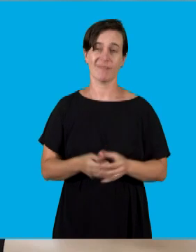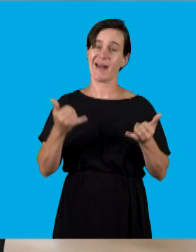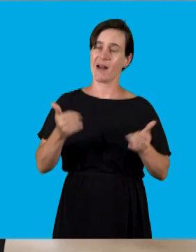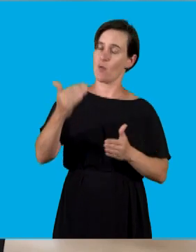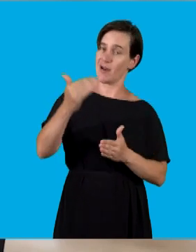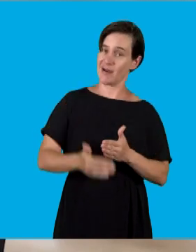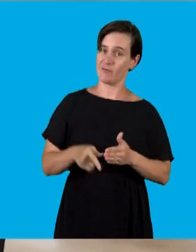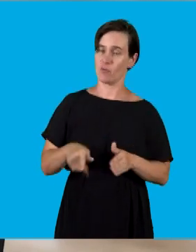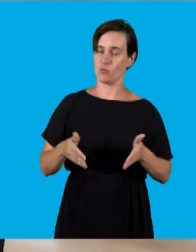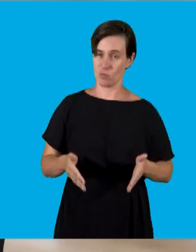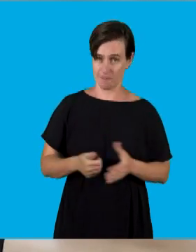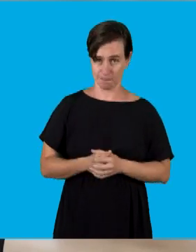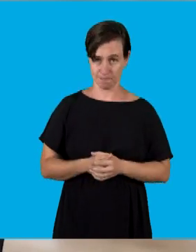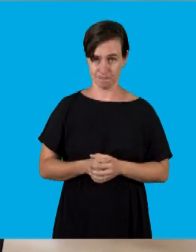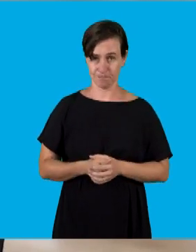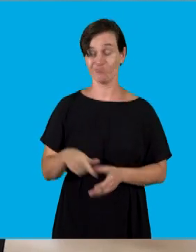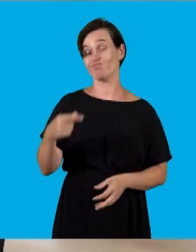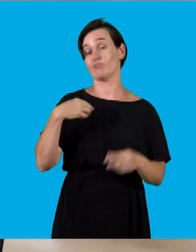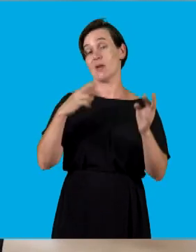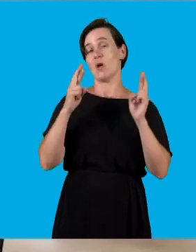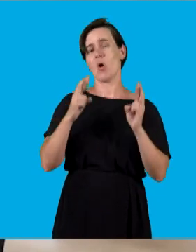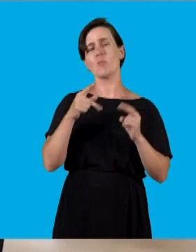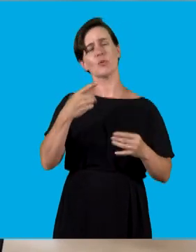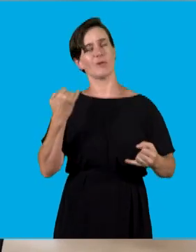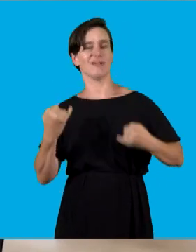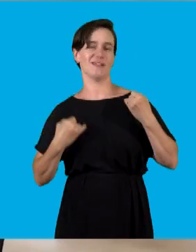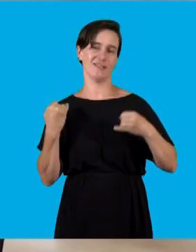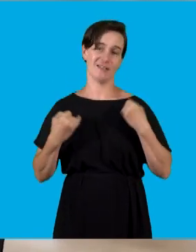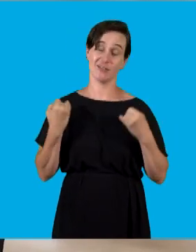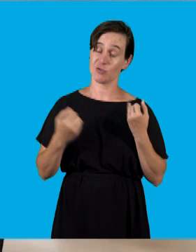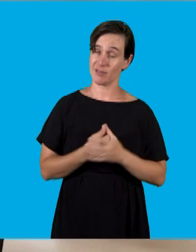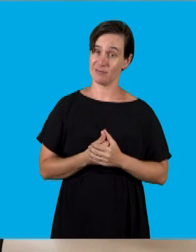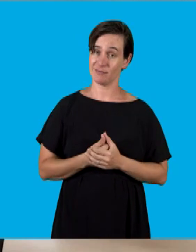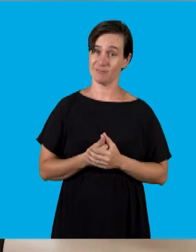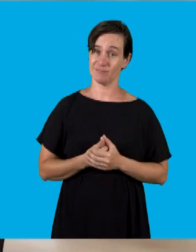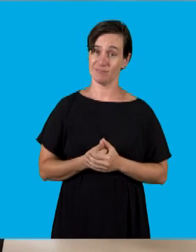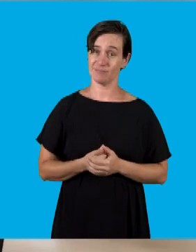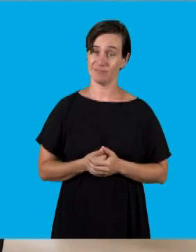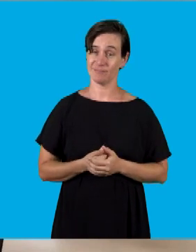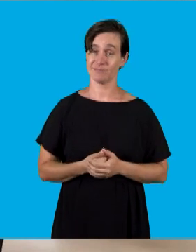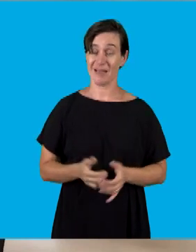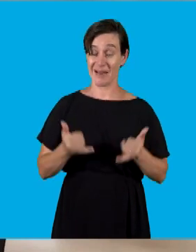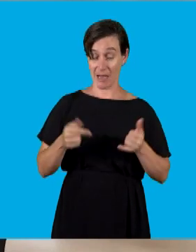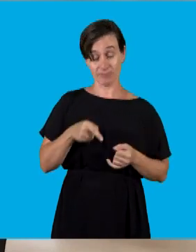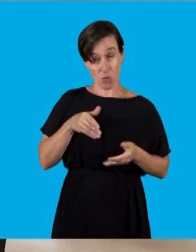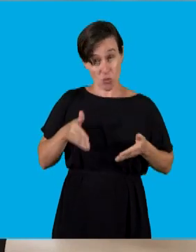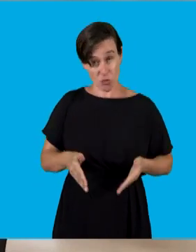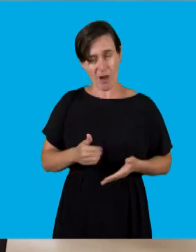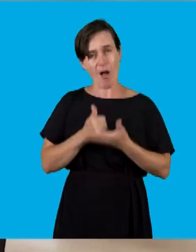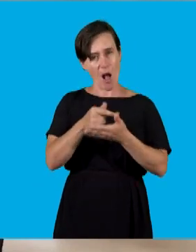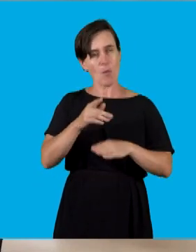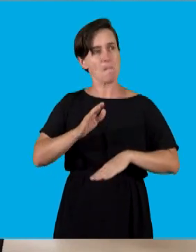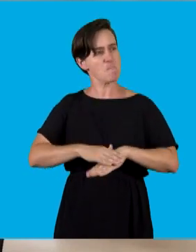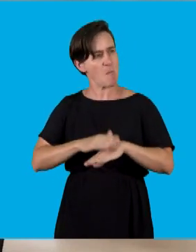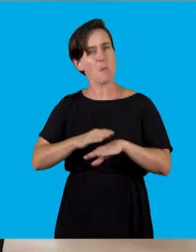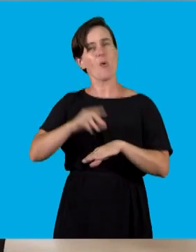the end of our lessons, grade 11s. I hope you have enjoyed, and now this lesson is going to make you even